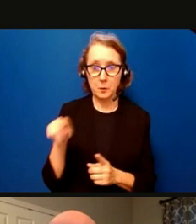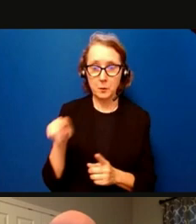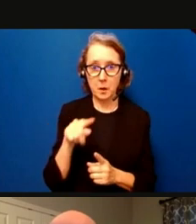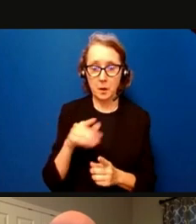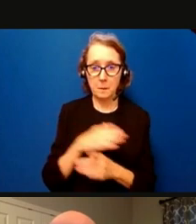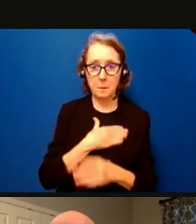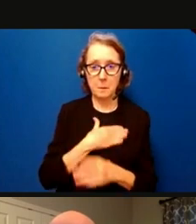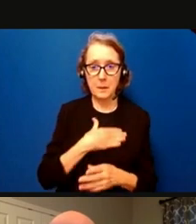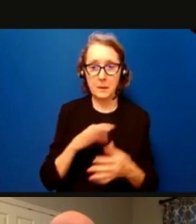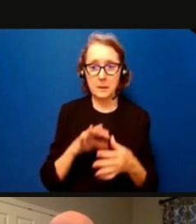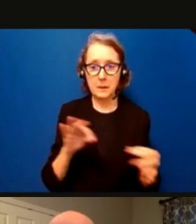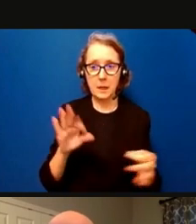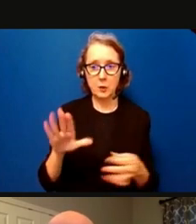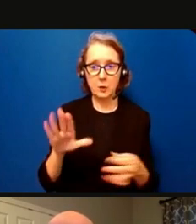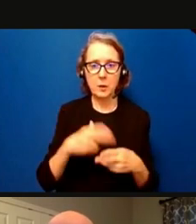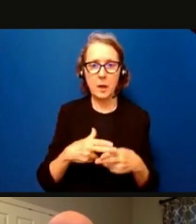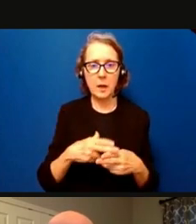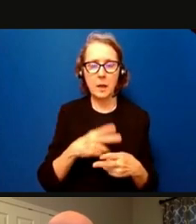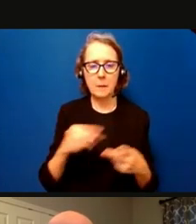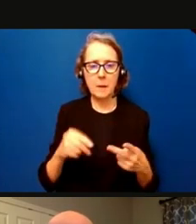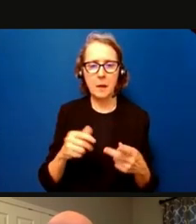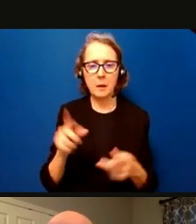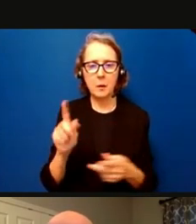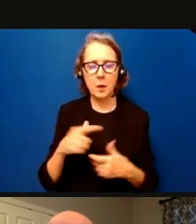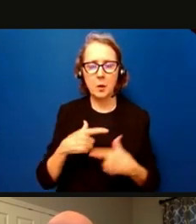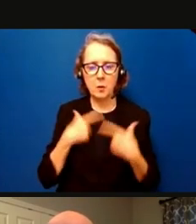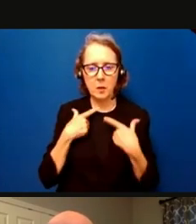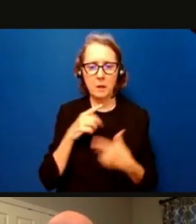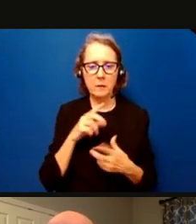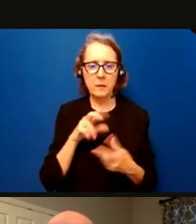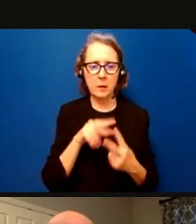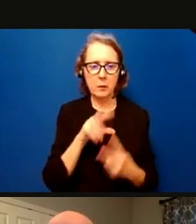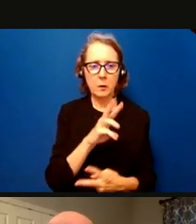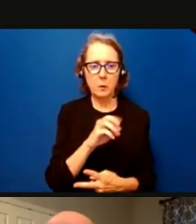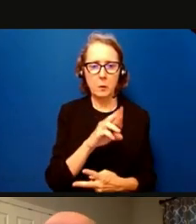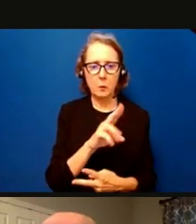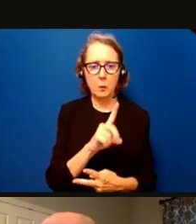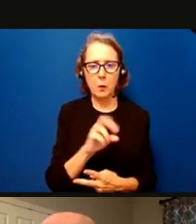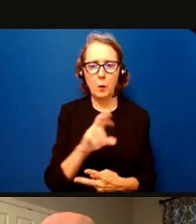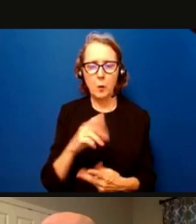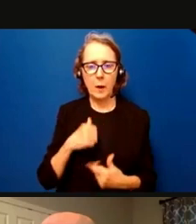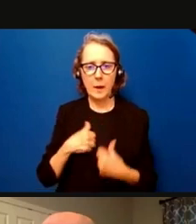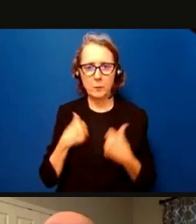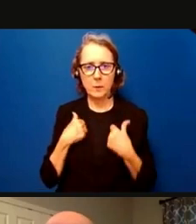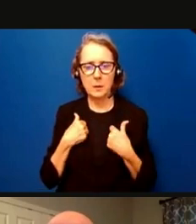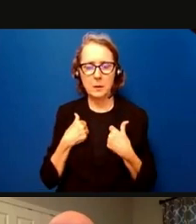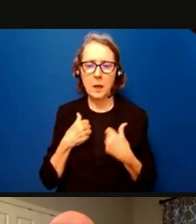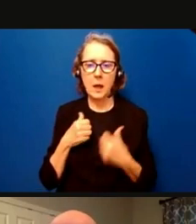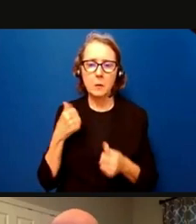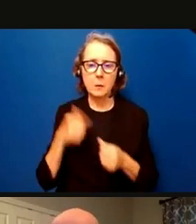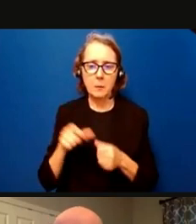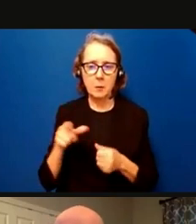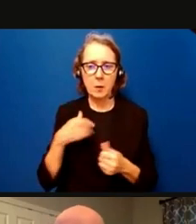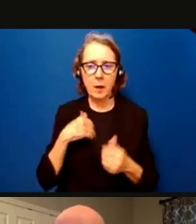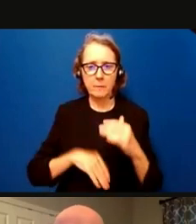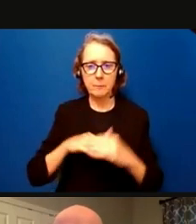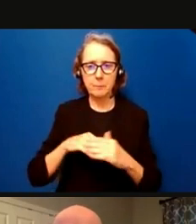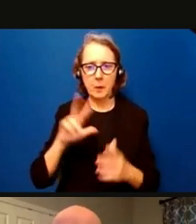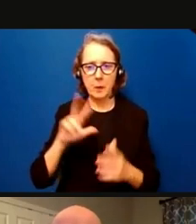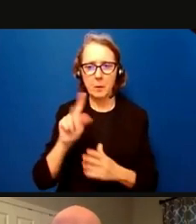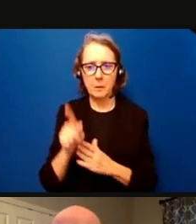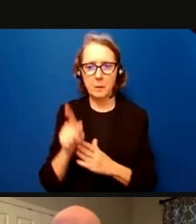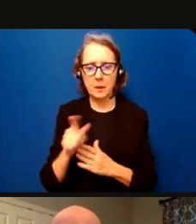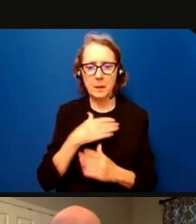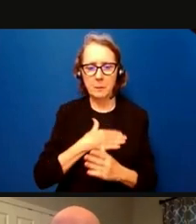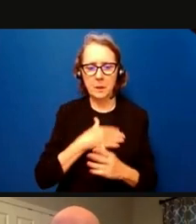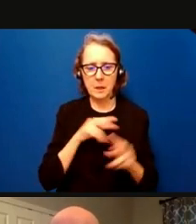your name and your ward or your address, and remember that you have 3 minutes, and please police